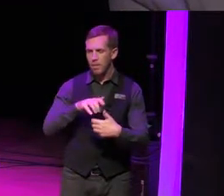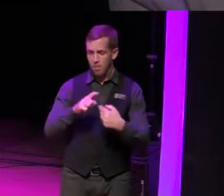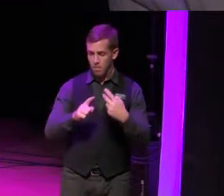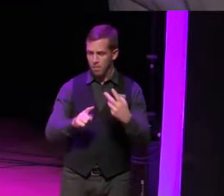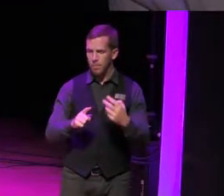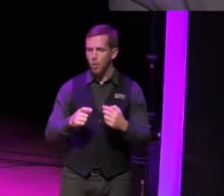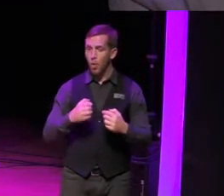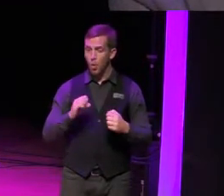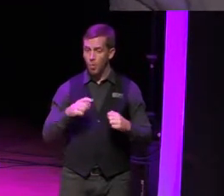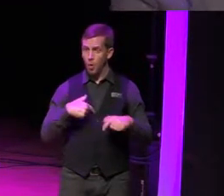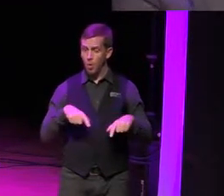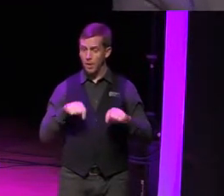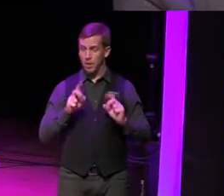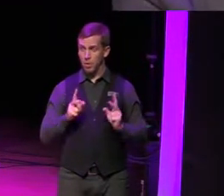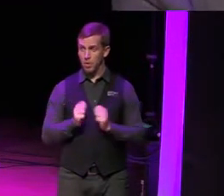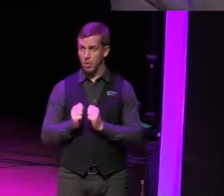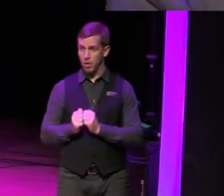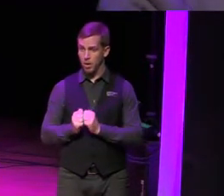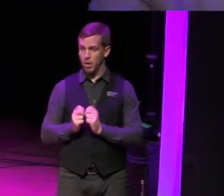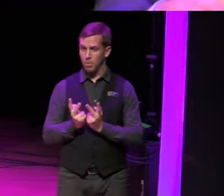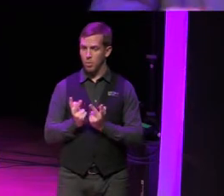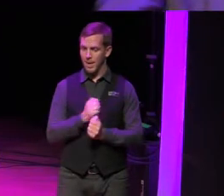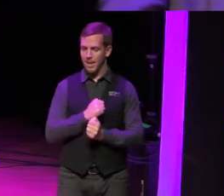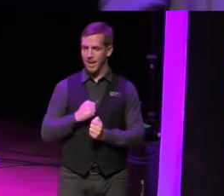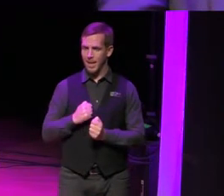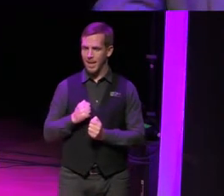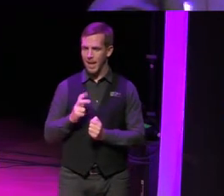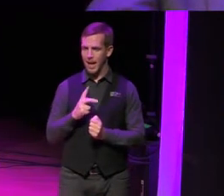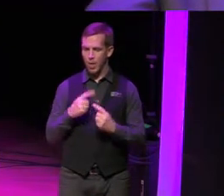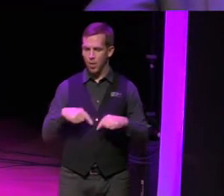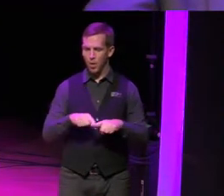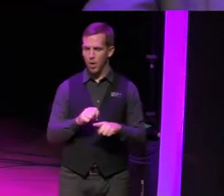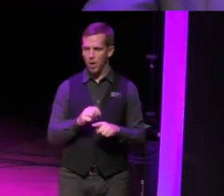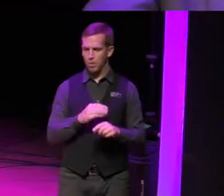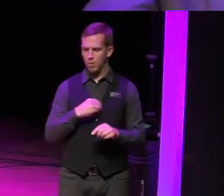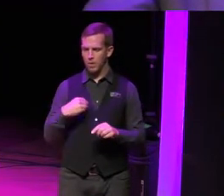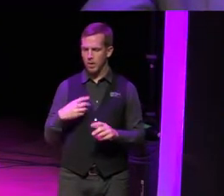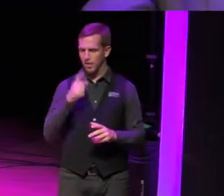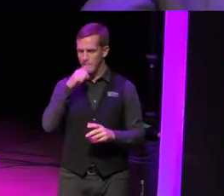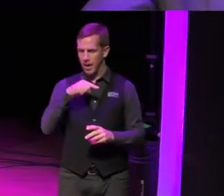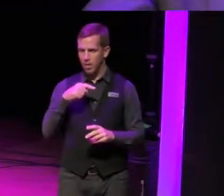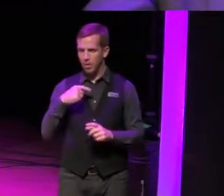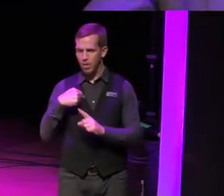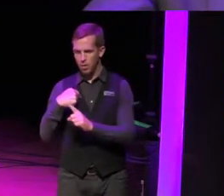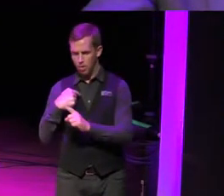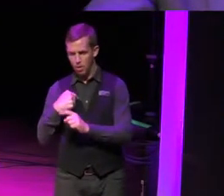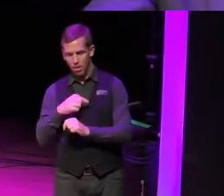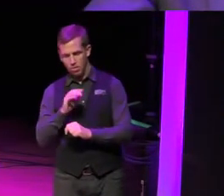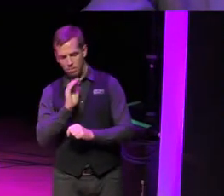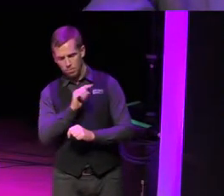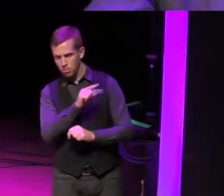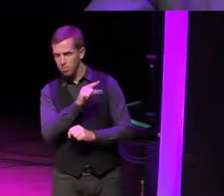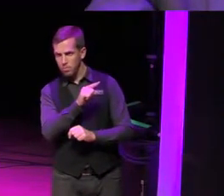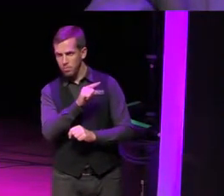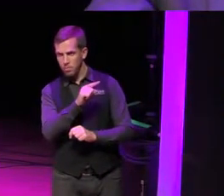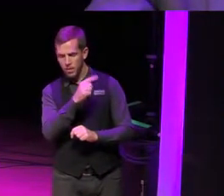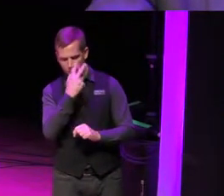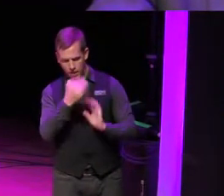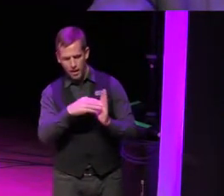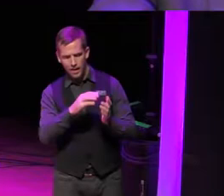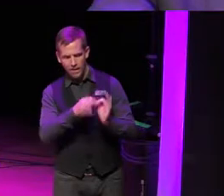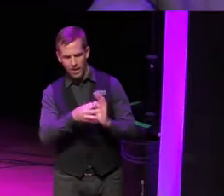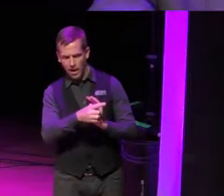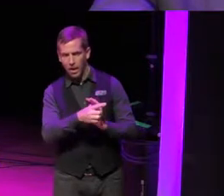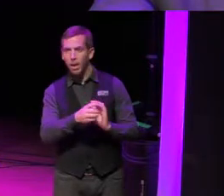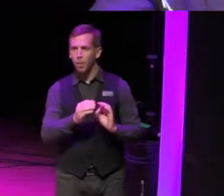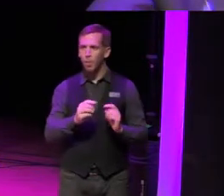made findings that government was wrong and asked government to fix the problem would be fixed immediately.